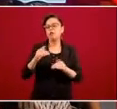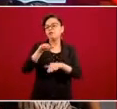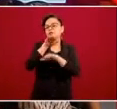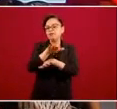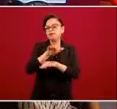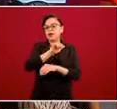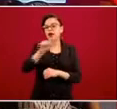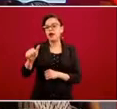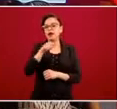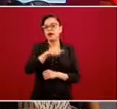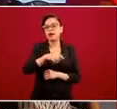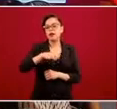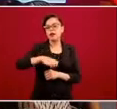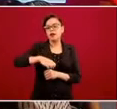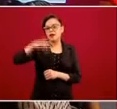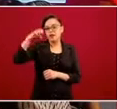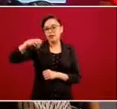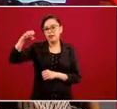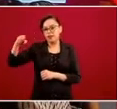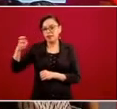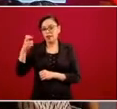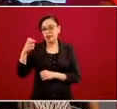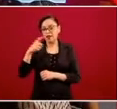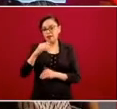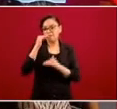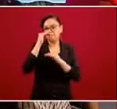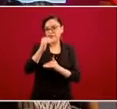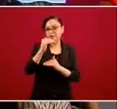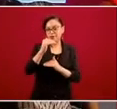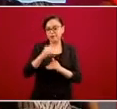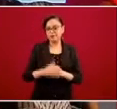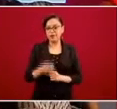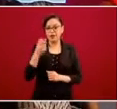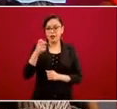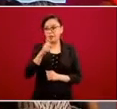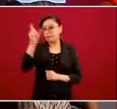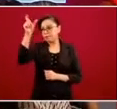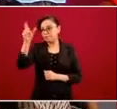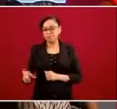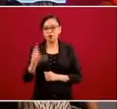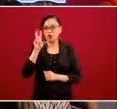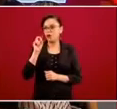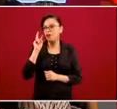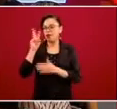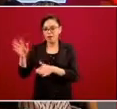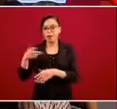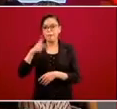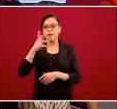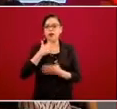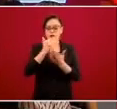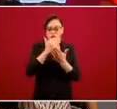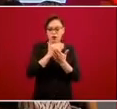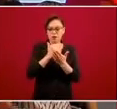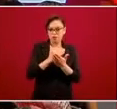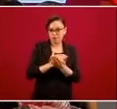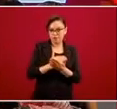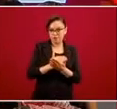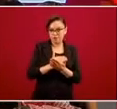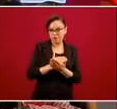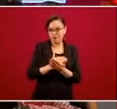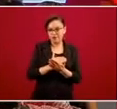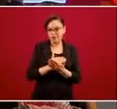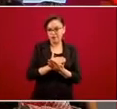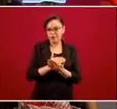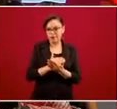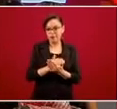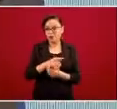state. This in epidemiology, this is called age group standardization and geographical region standardization. This